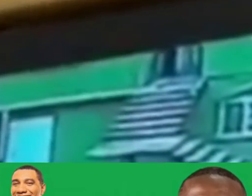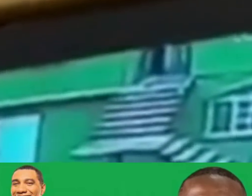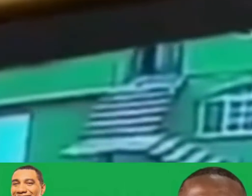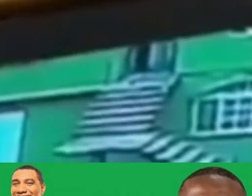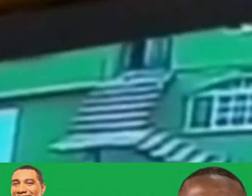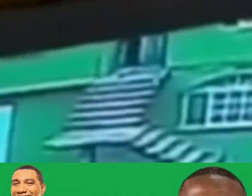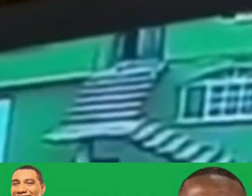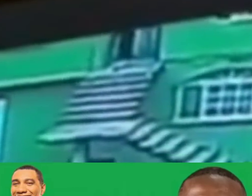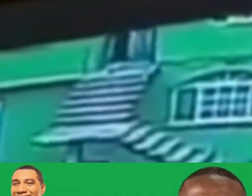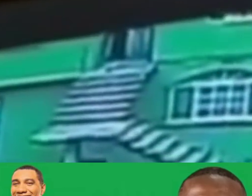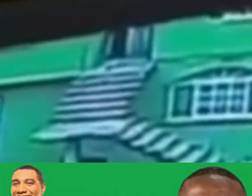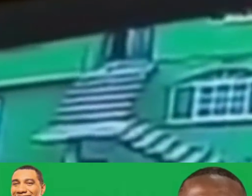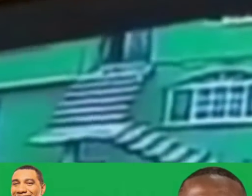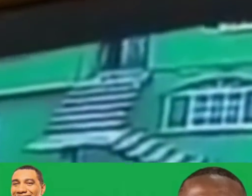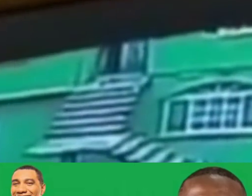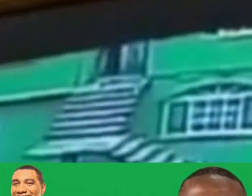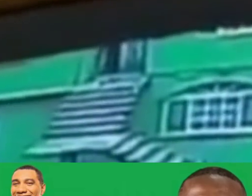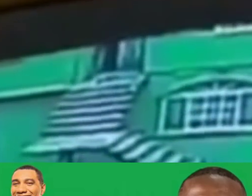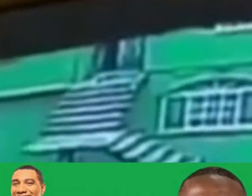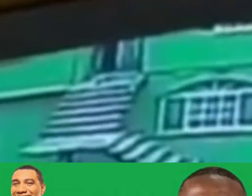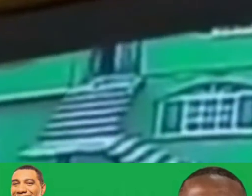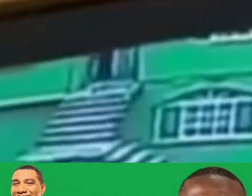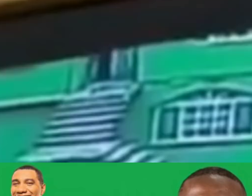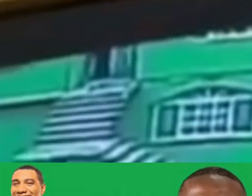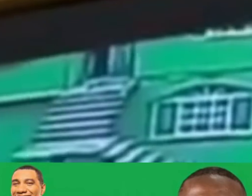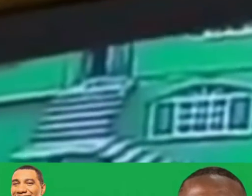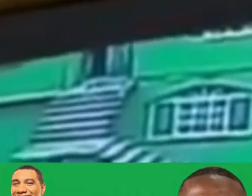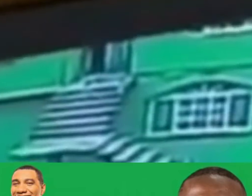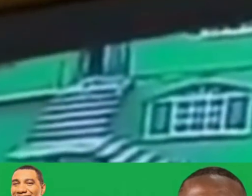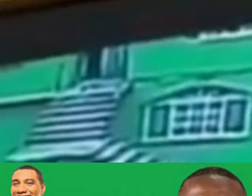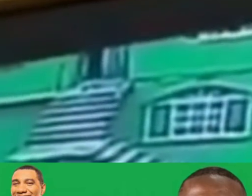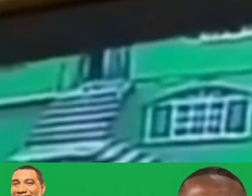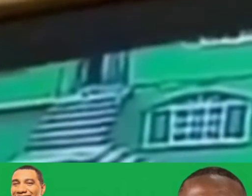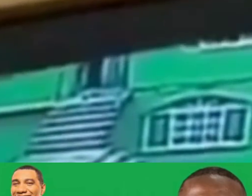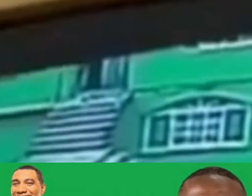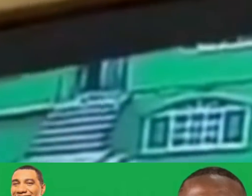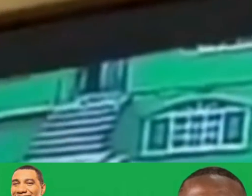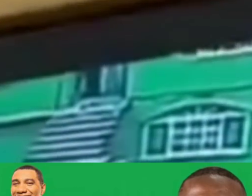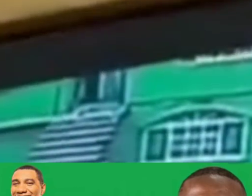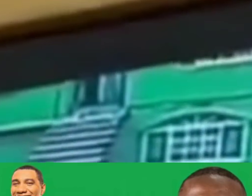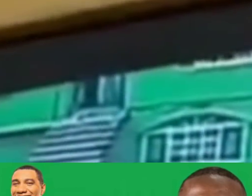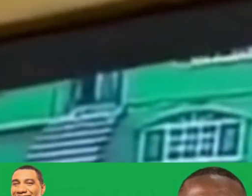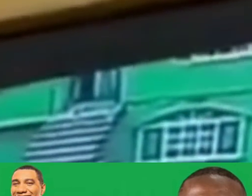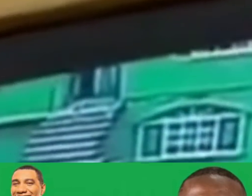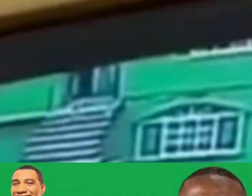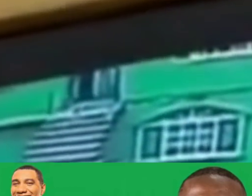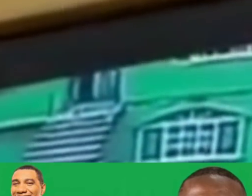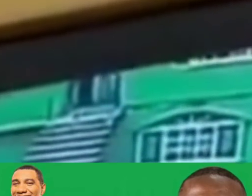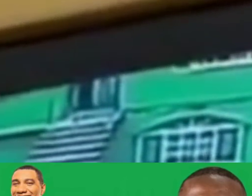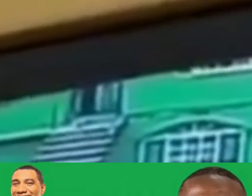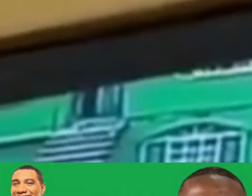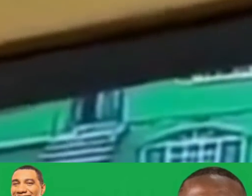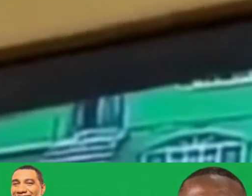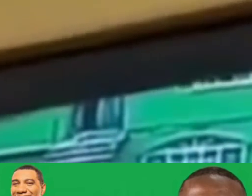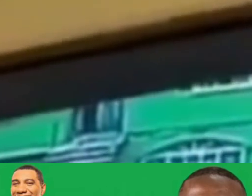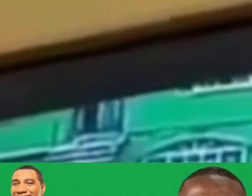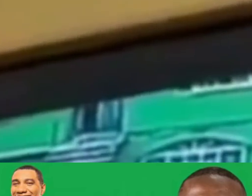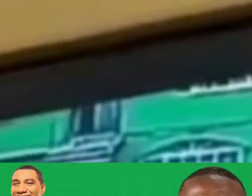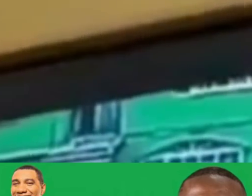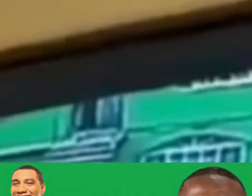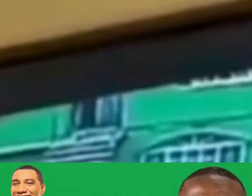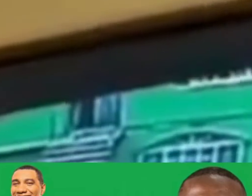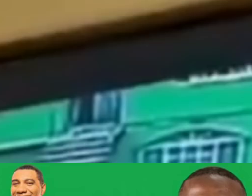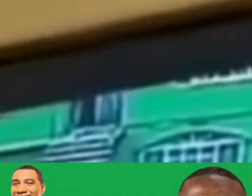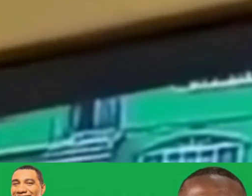the government of Jamaica needs to forward out and tell us something. The government of Jamaica needs to come out and tell us that they condemn